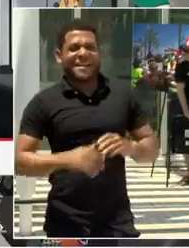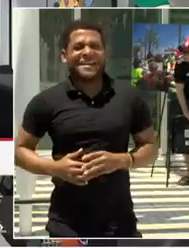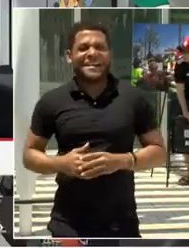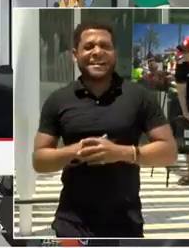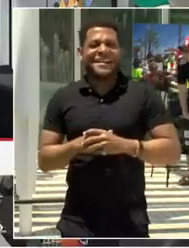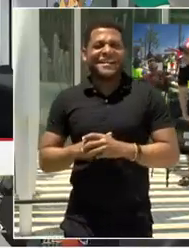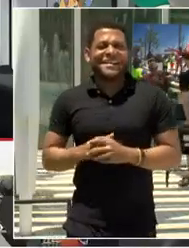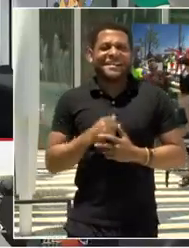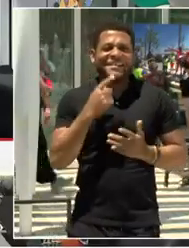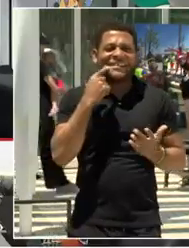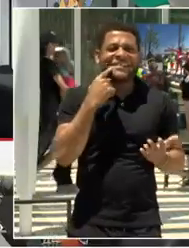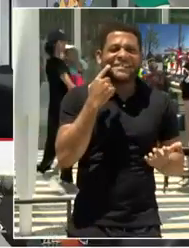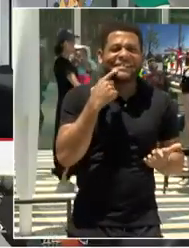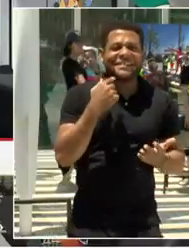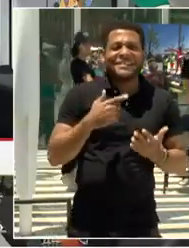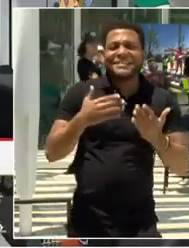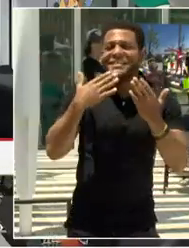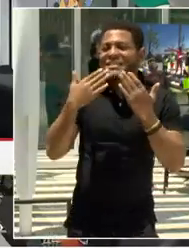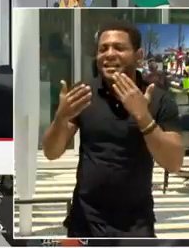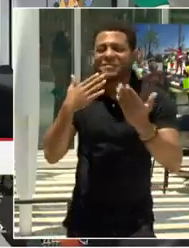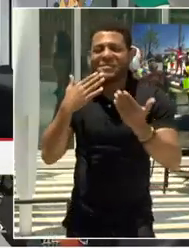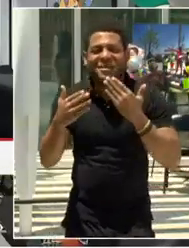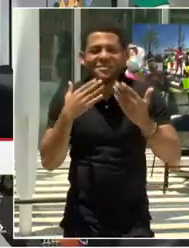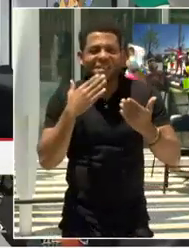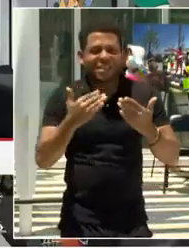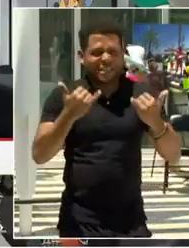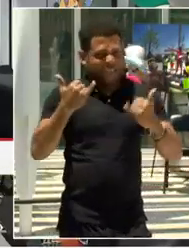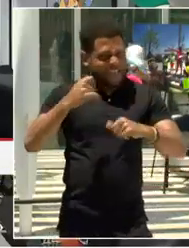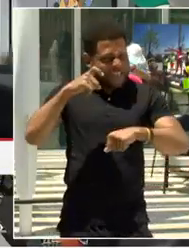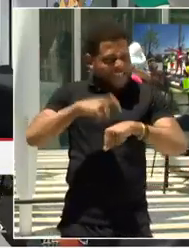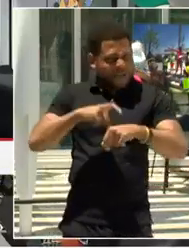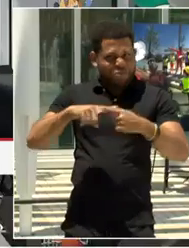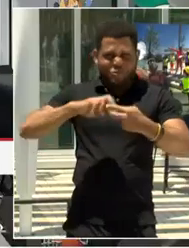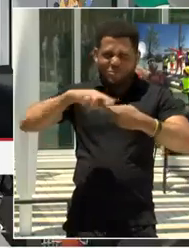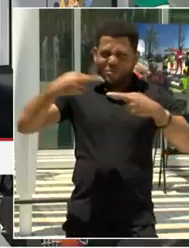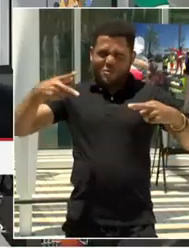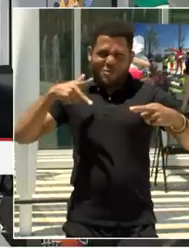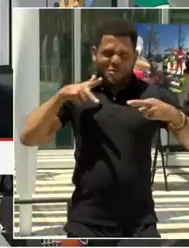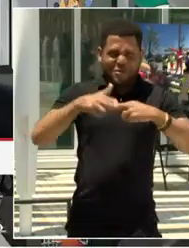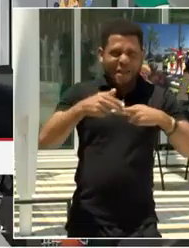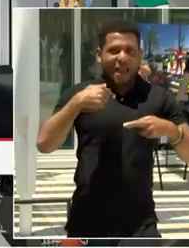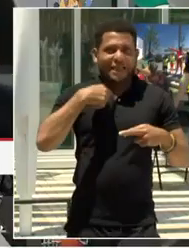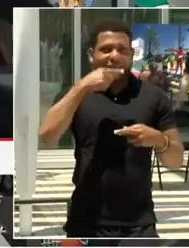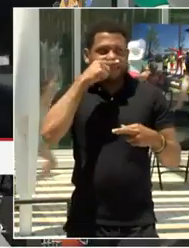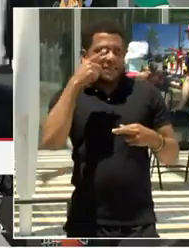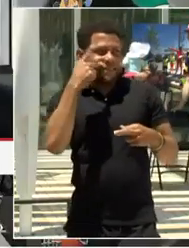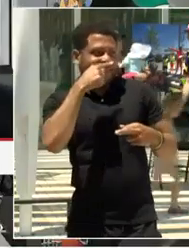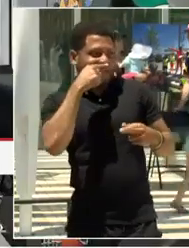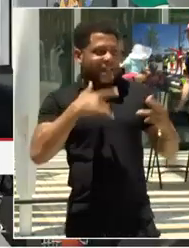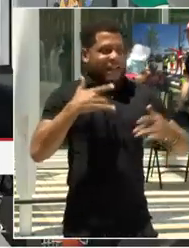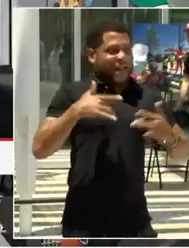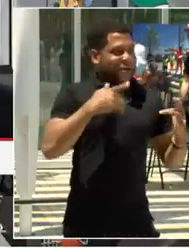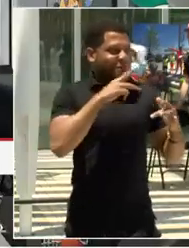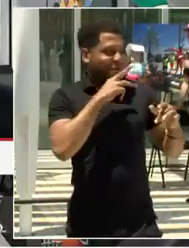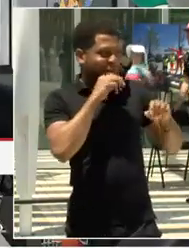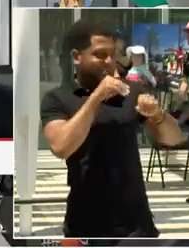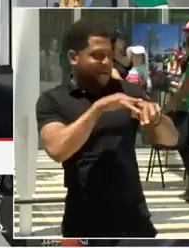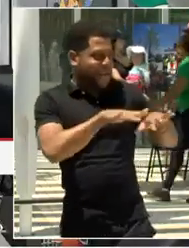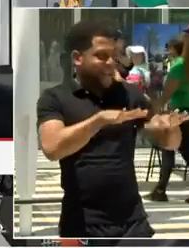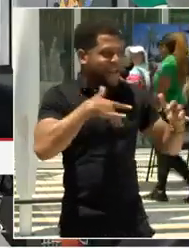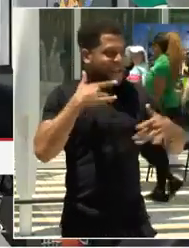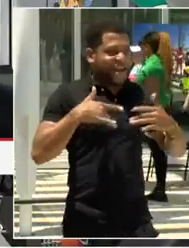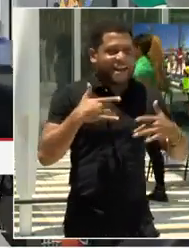Thank you all. It is time to cut the ribbon. I see the children are delighted to see the water.